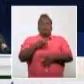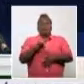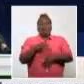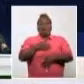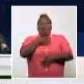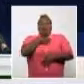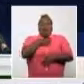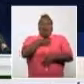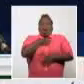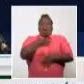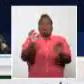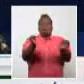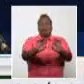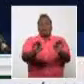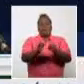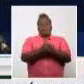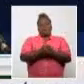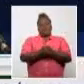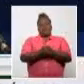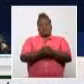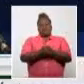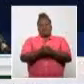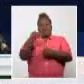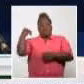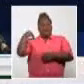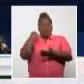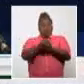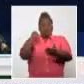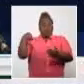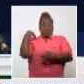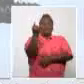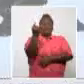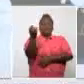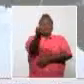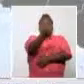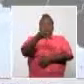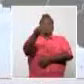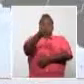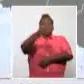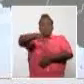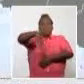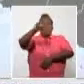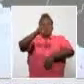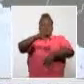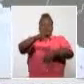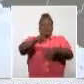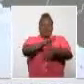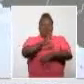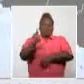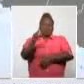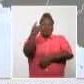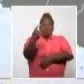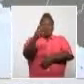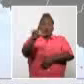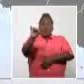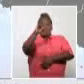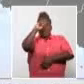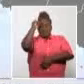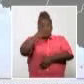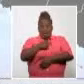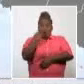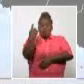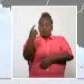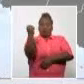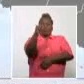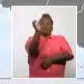cases, followed by 60 and over with 5 cases. The province in which the highest number of cases